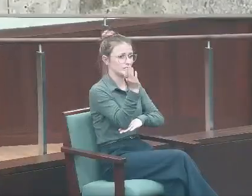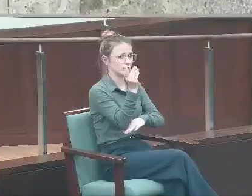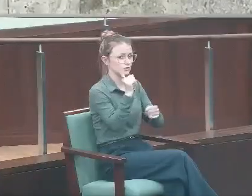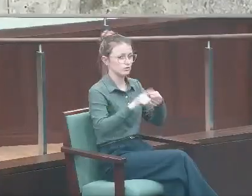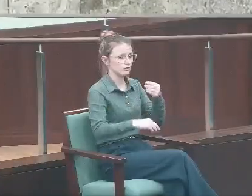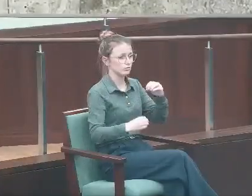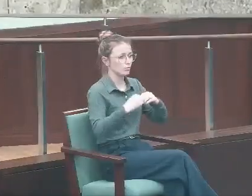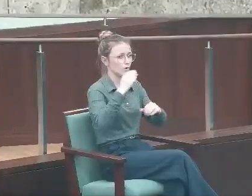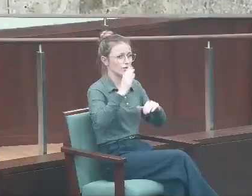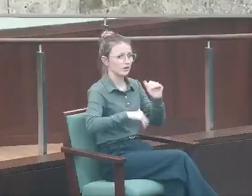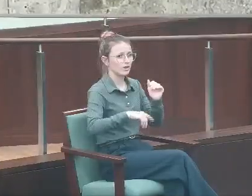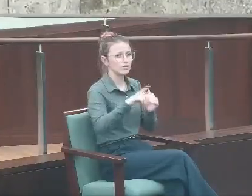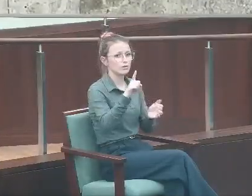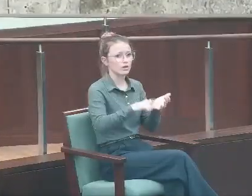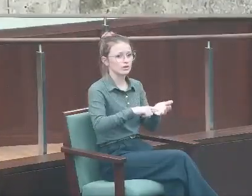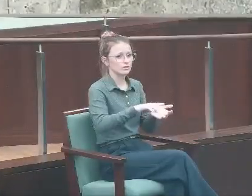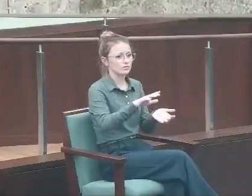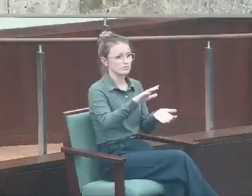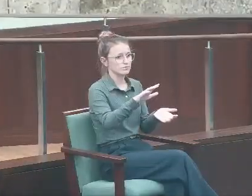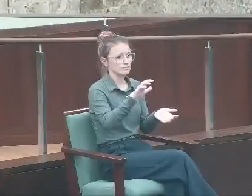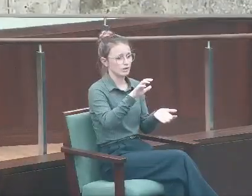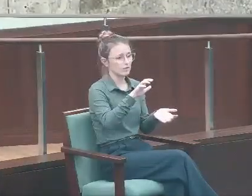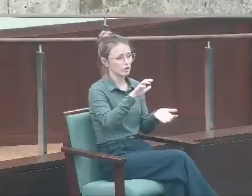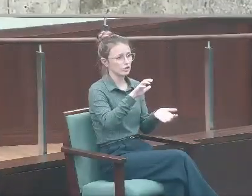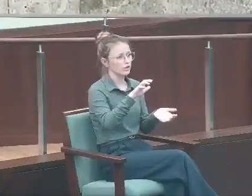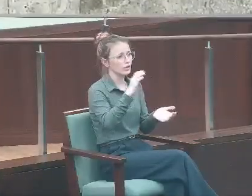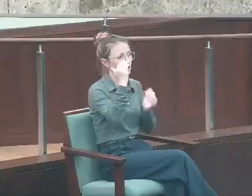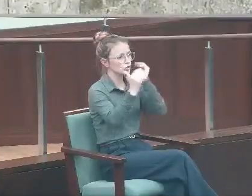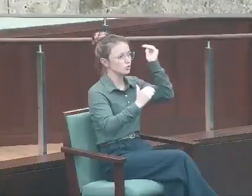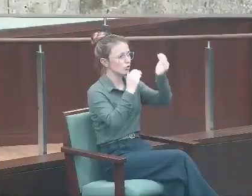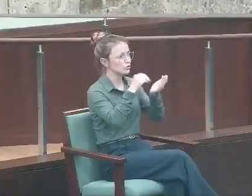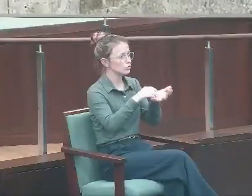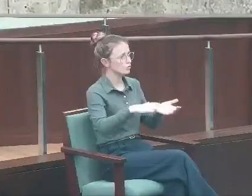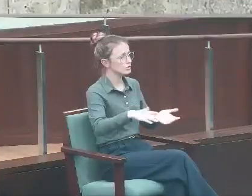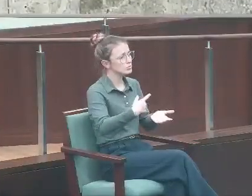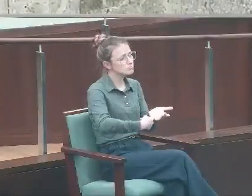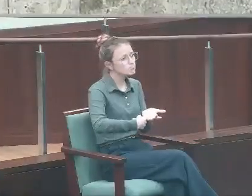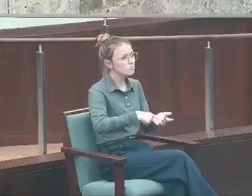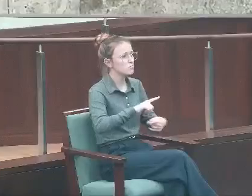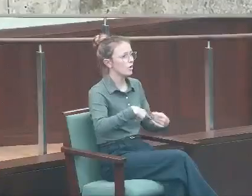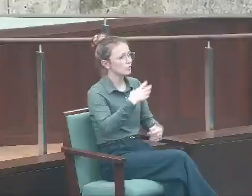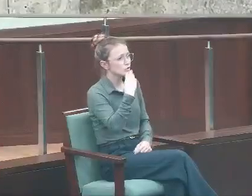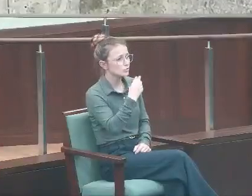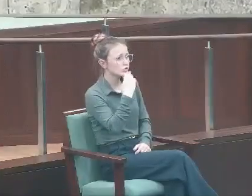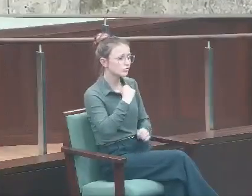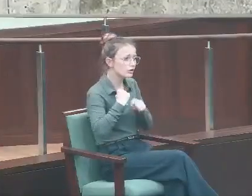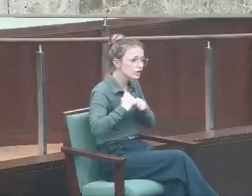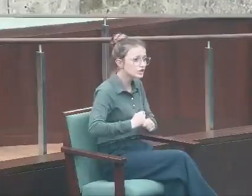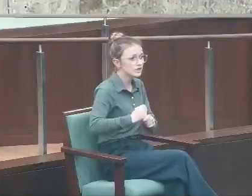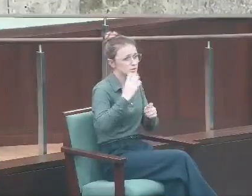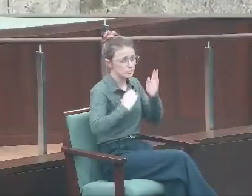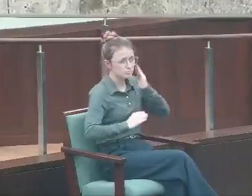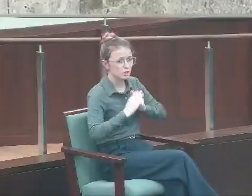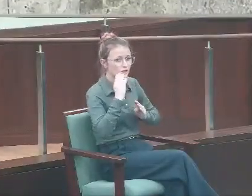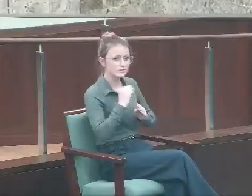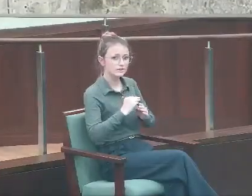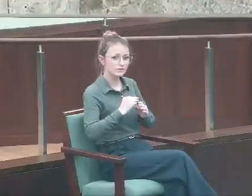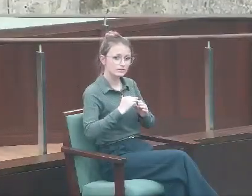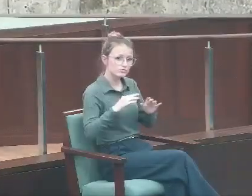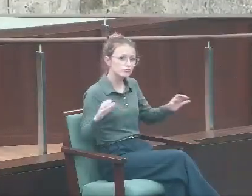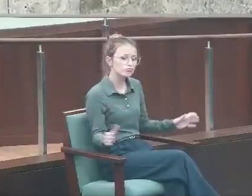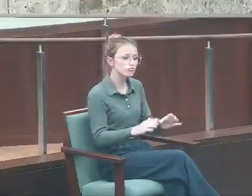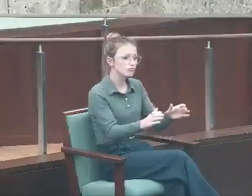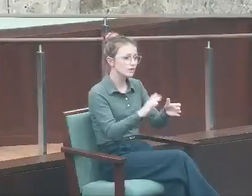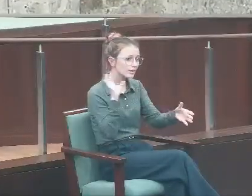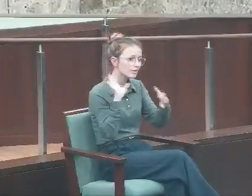more than 1,500 fellow students about Jewish beliefs, customs, and experiences, and connections to Israel,